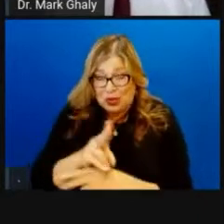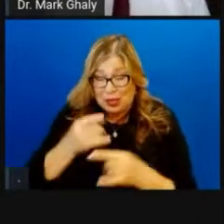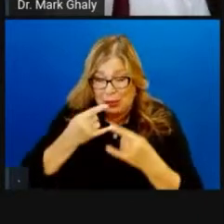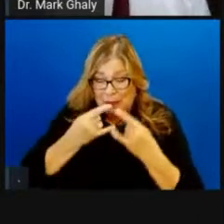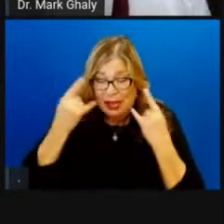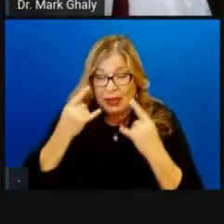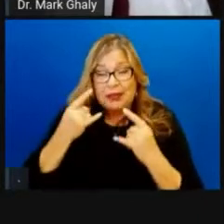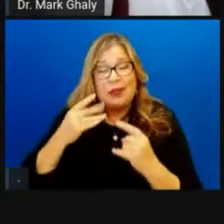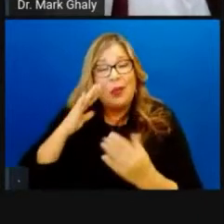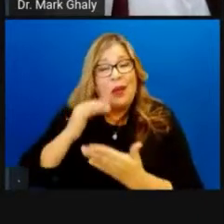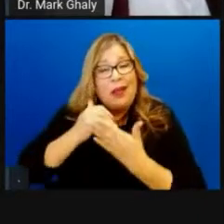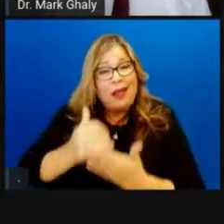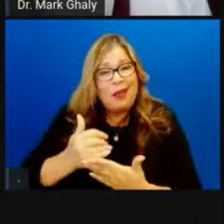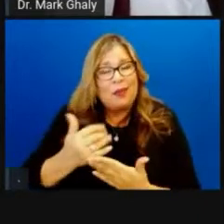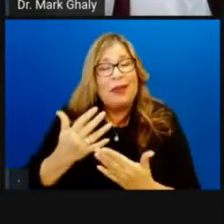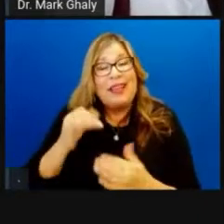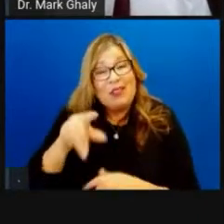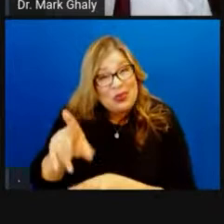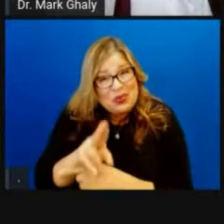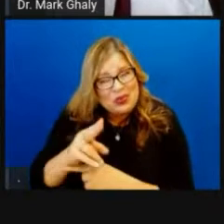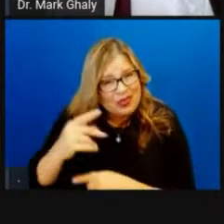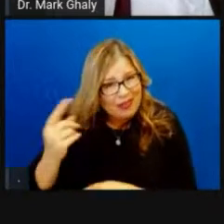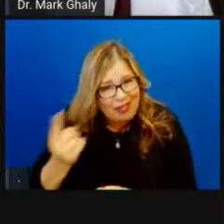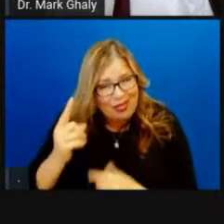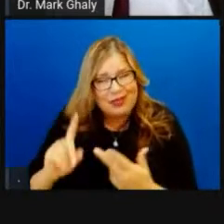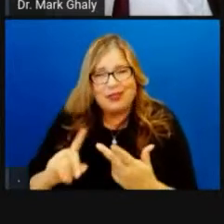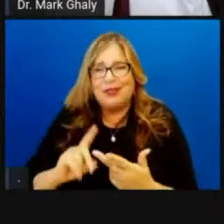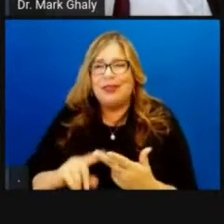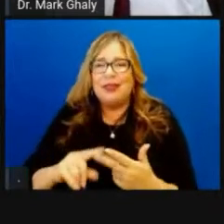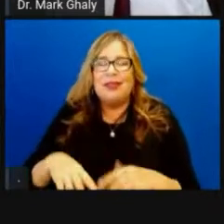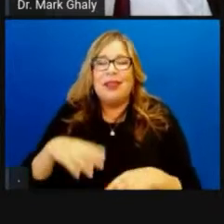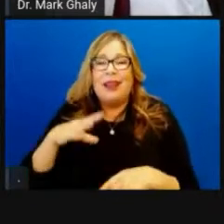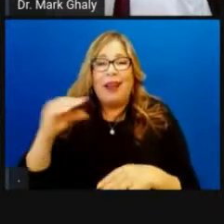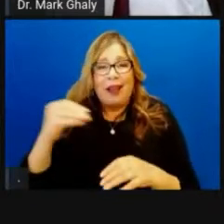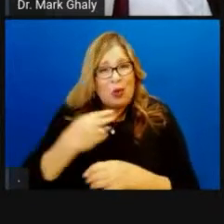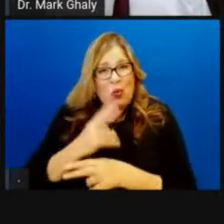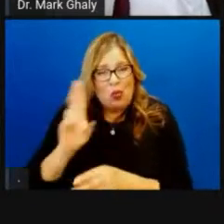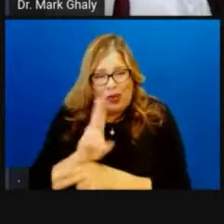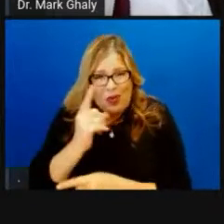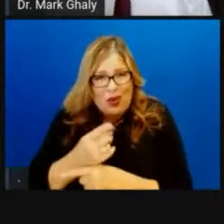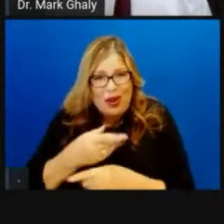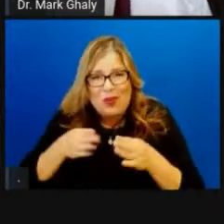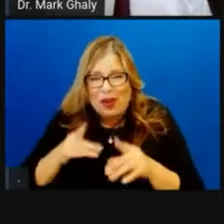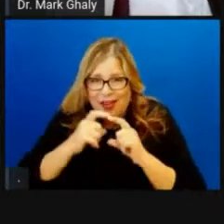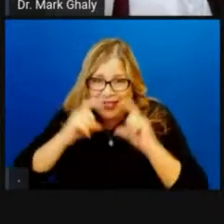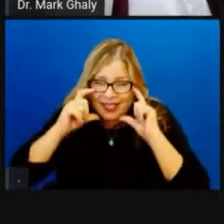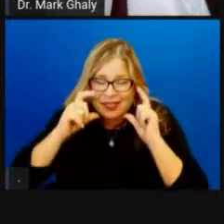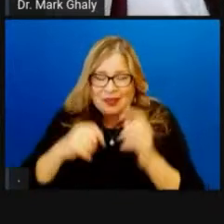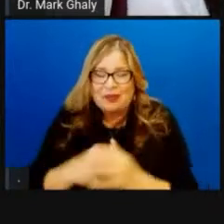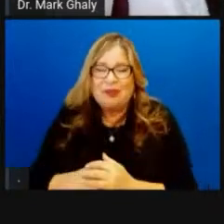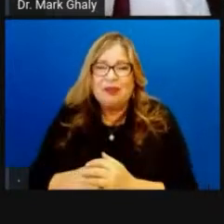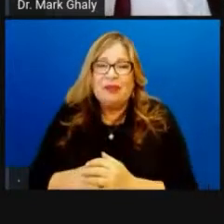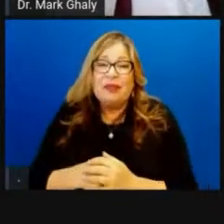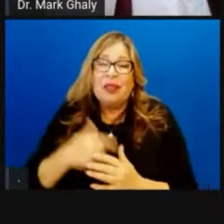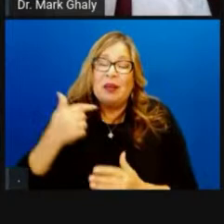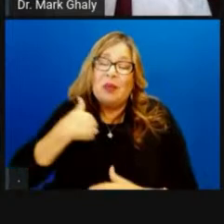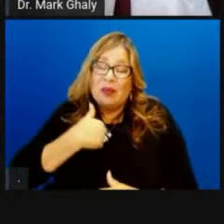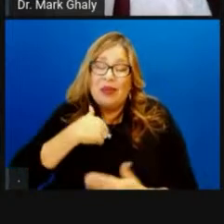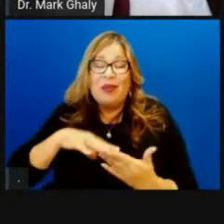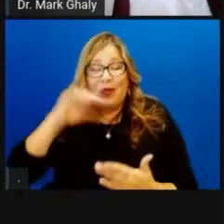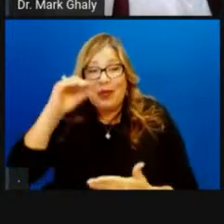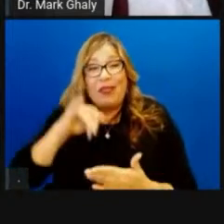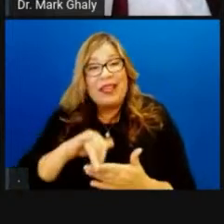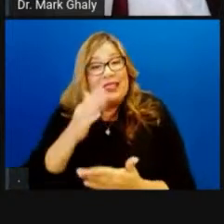not just the type of mask. But we know that some masking is better than none. and that respirators